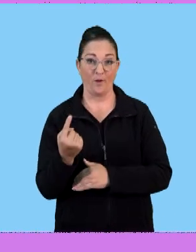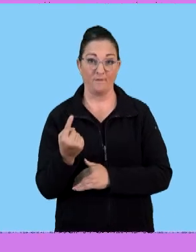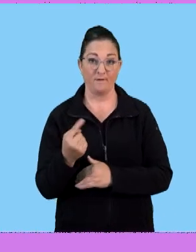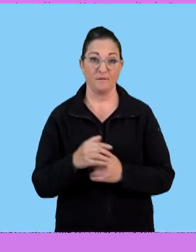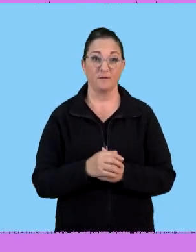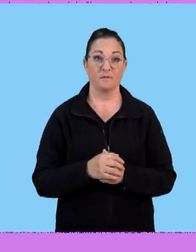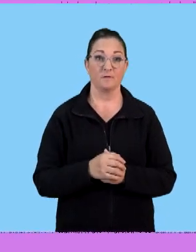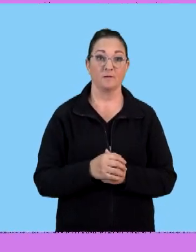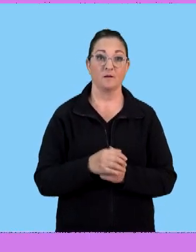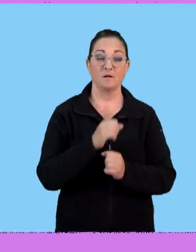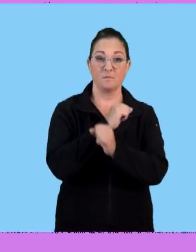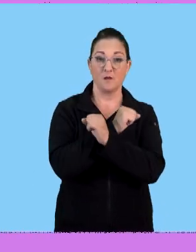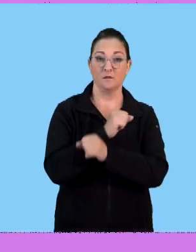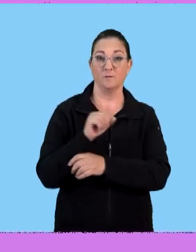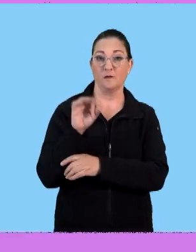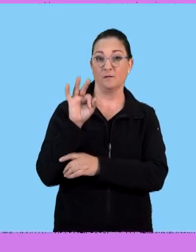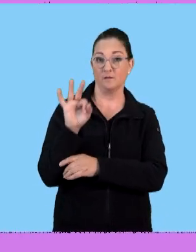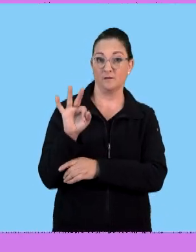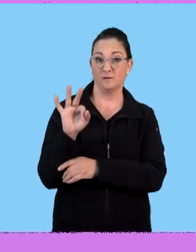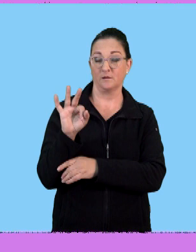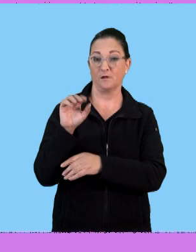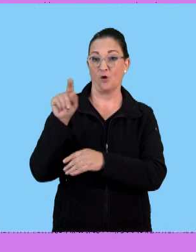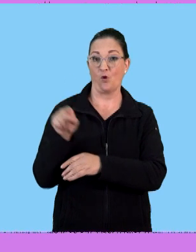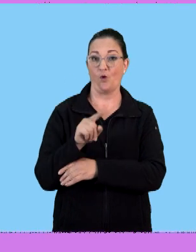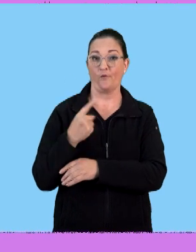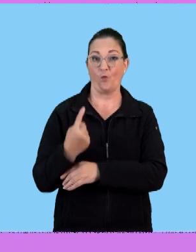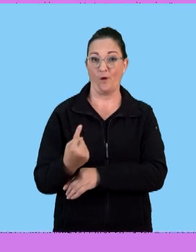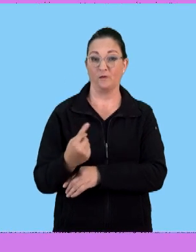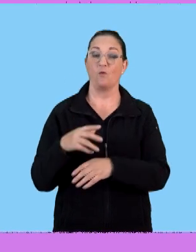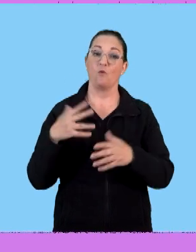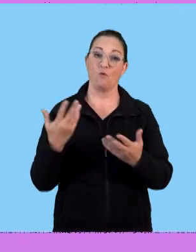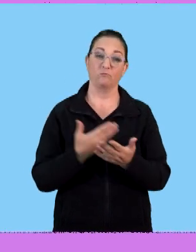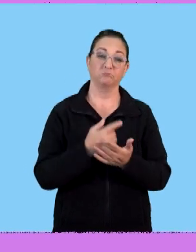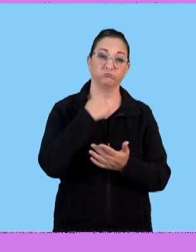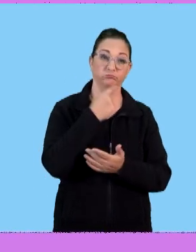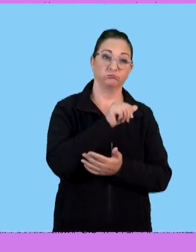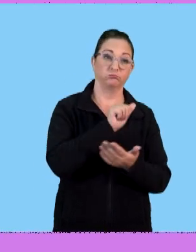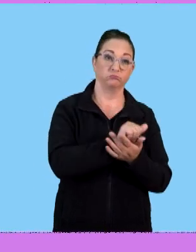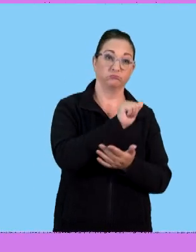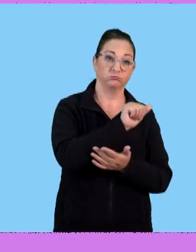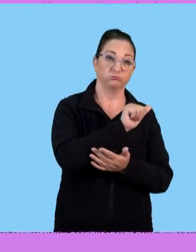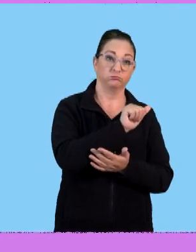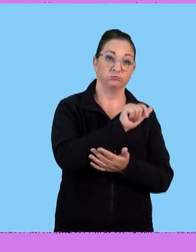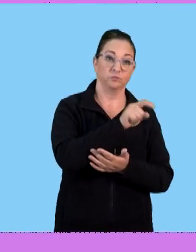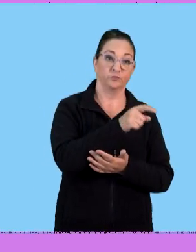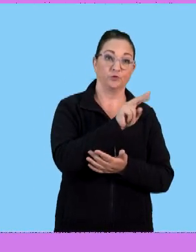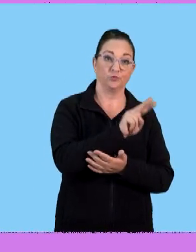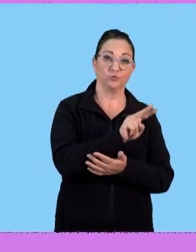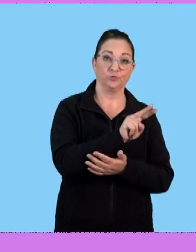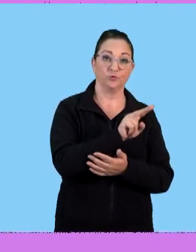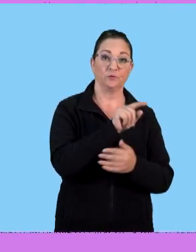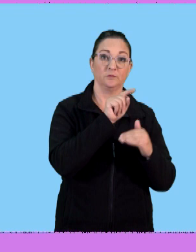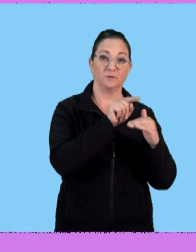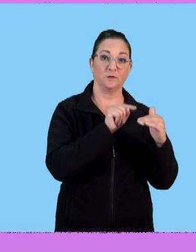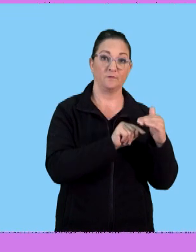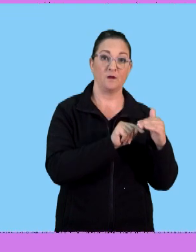1, right? So multiply by 3 over 1. Or I can say 16.2 divided by 1